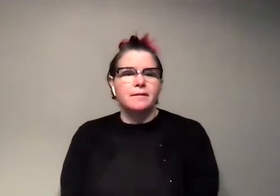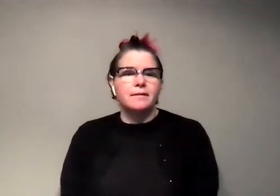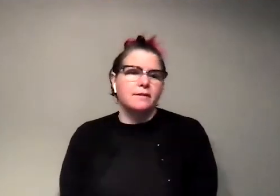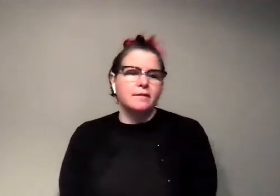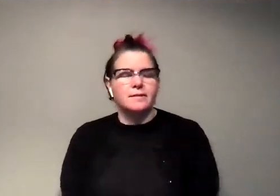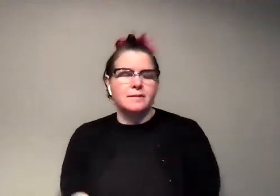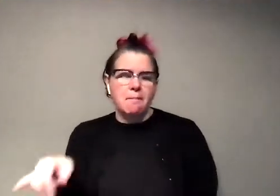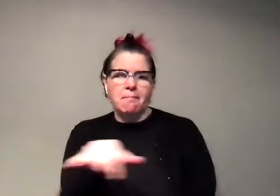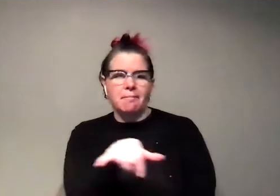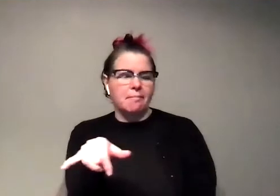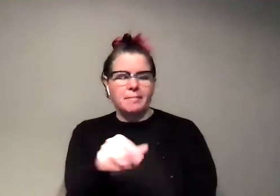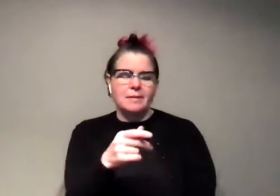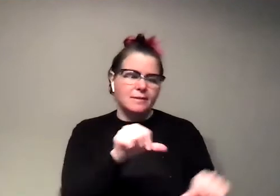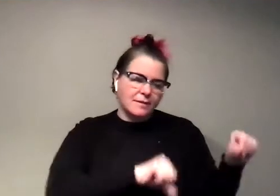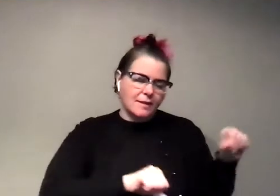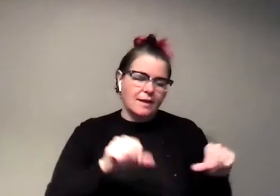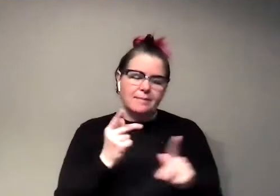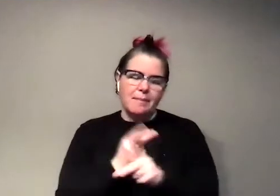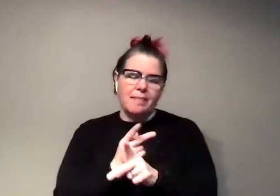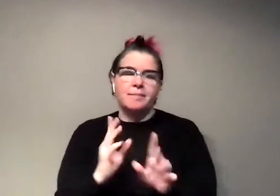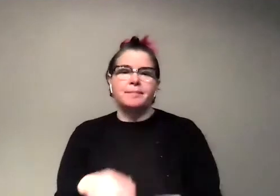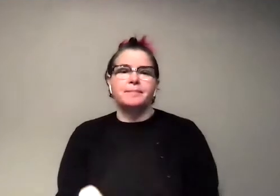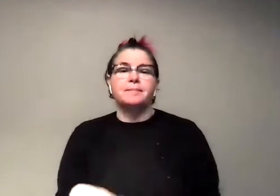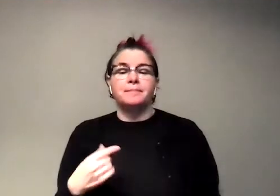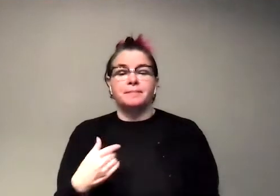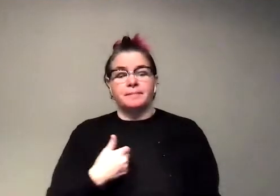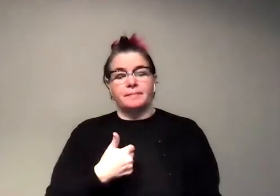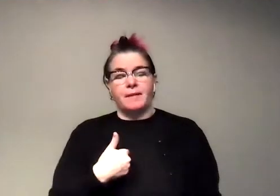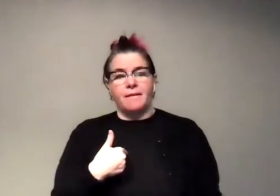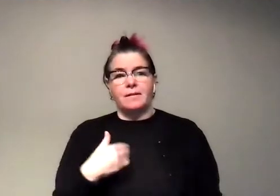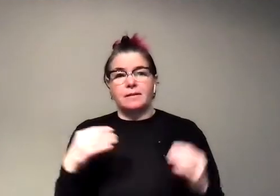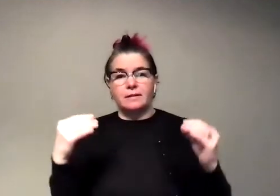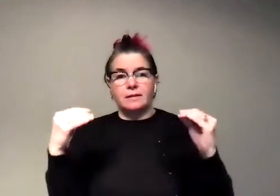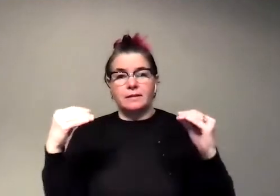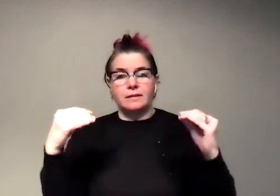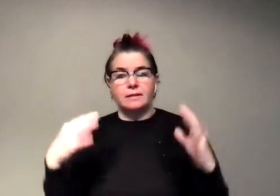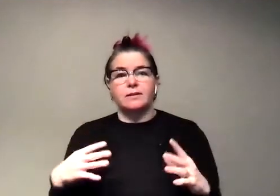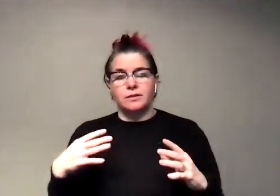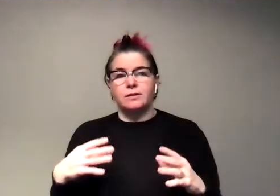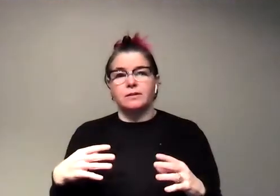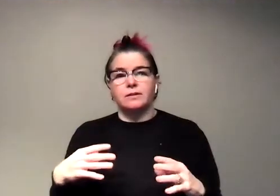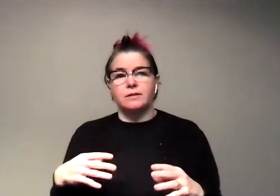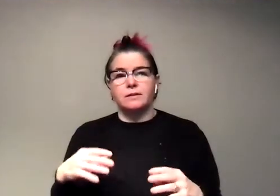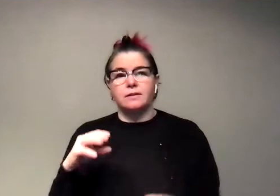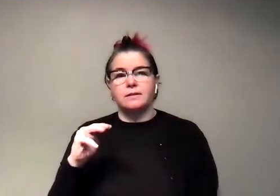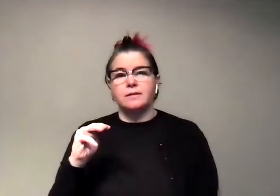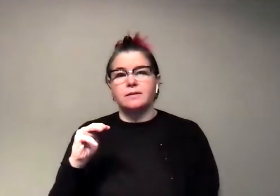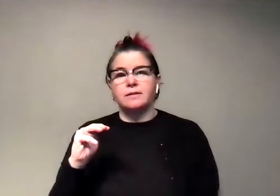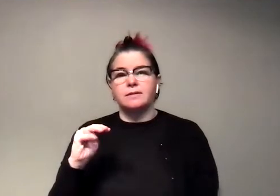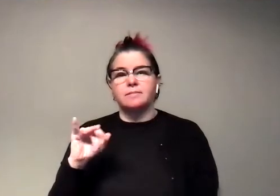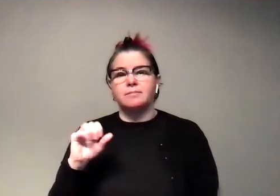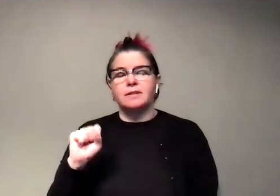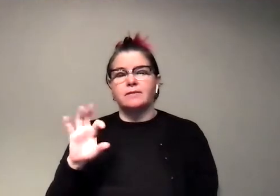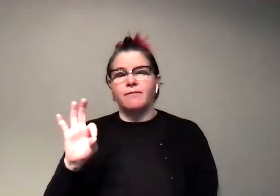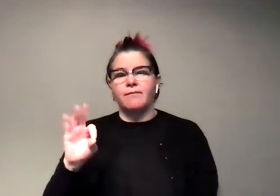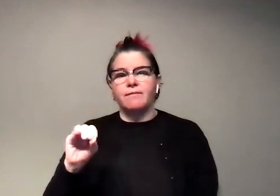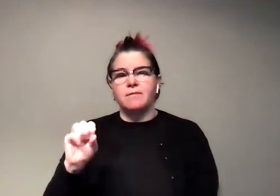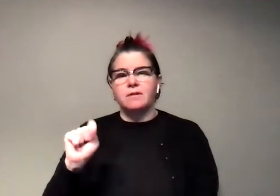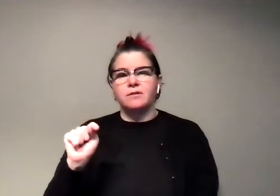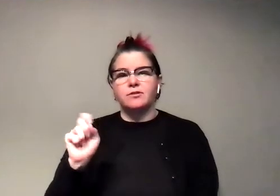thing. Um, so I had a teacher, Miss Foster, who I'm still in like communication